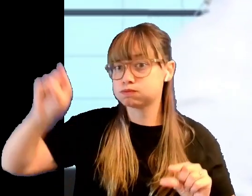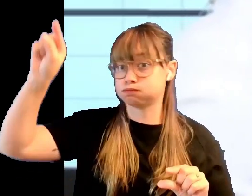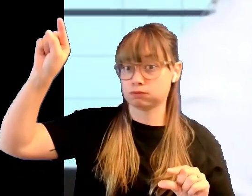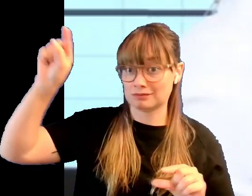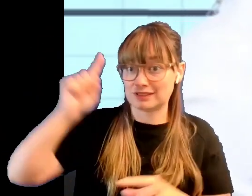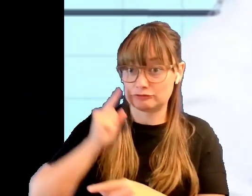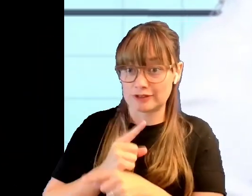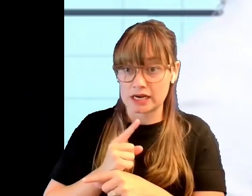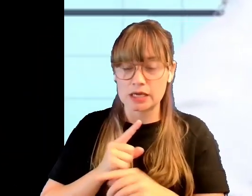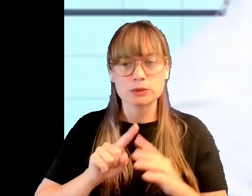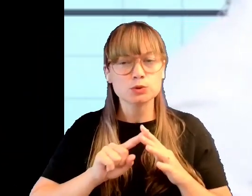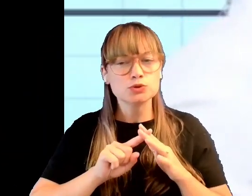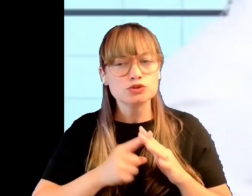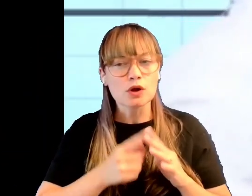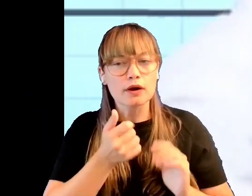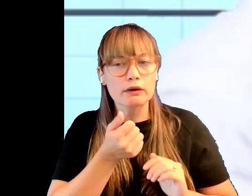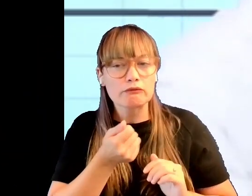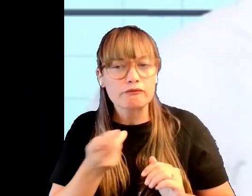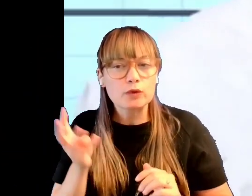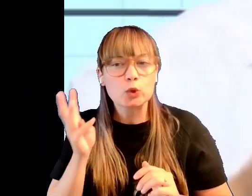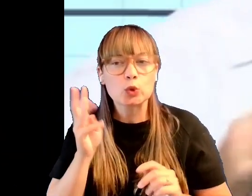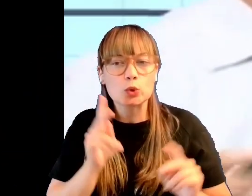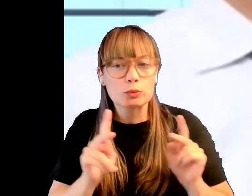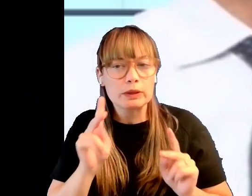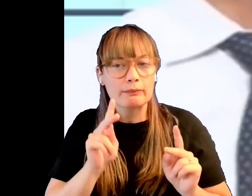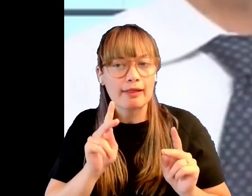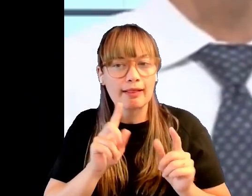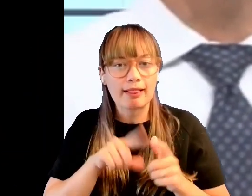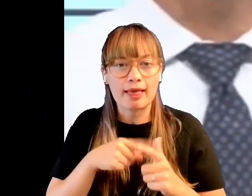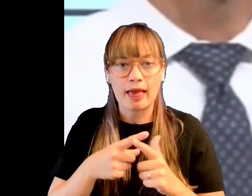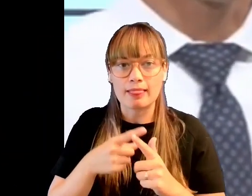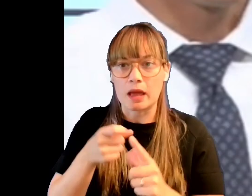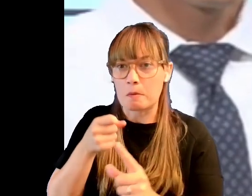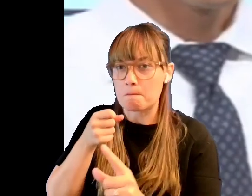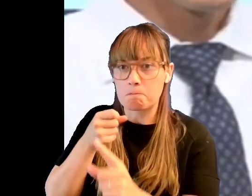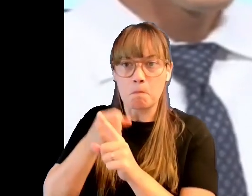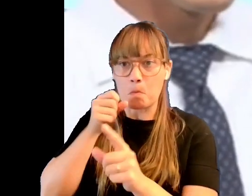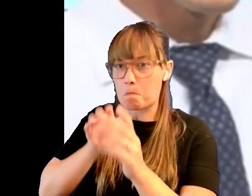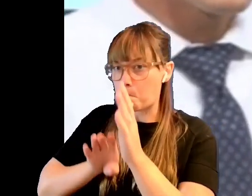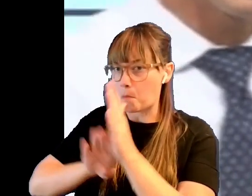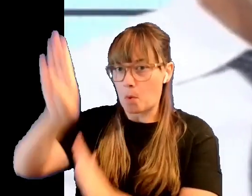Started off with a few amount of hits, and then all of a sudden it went exponential.